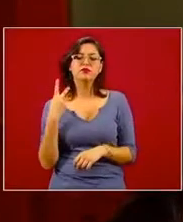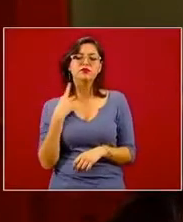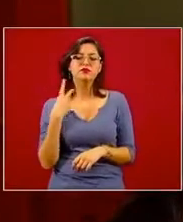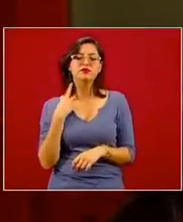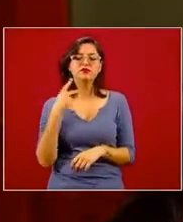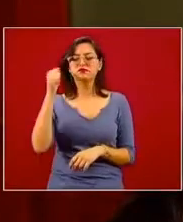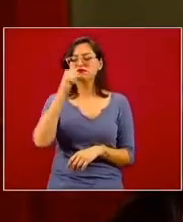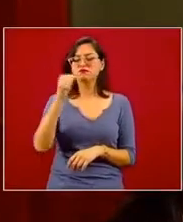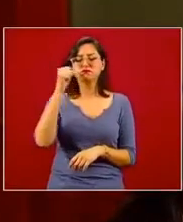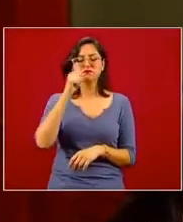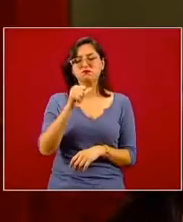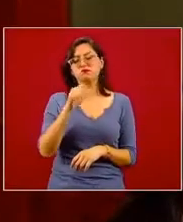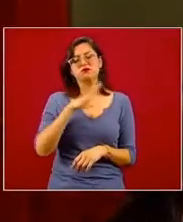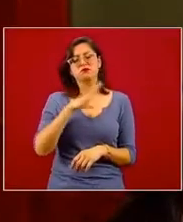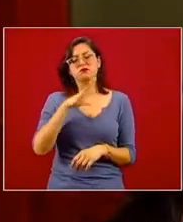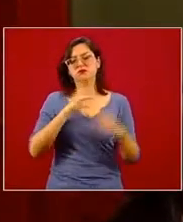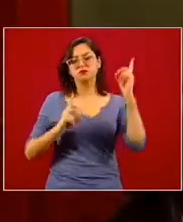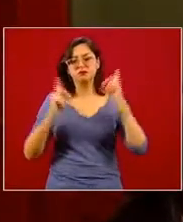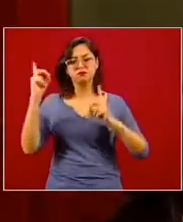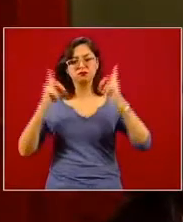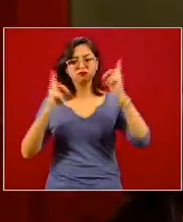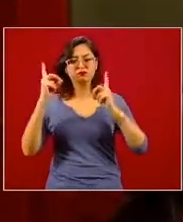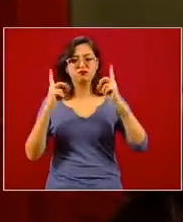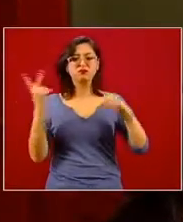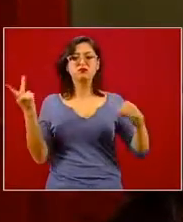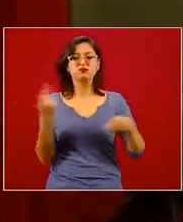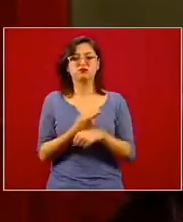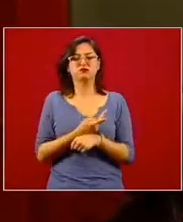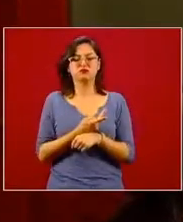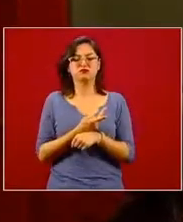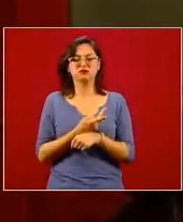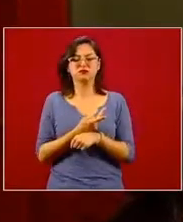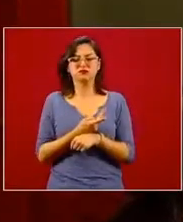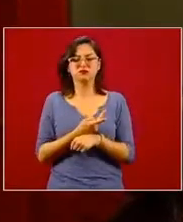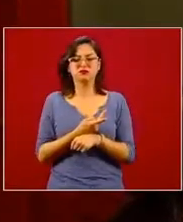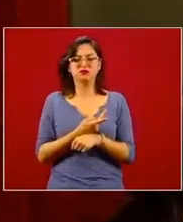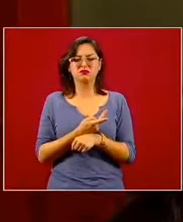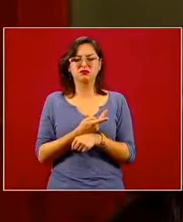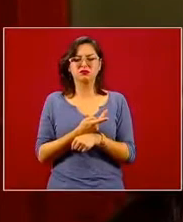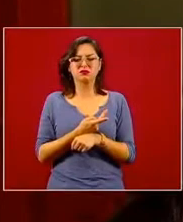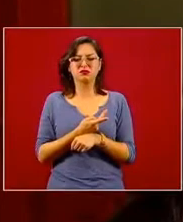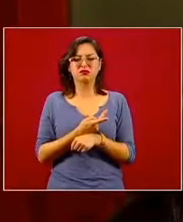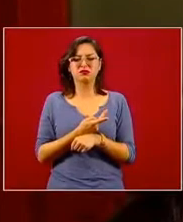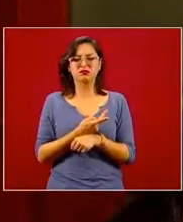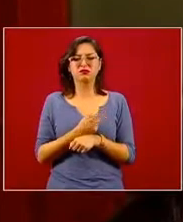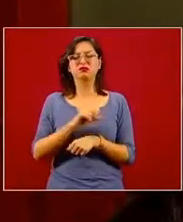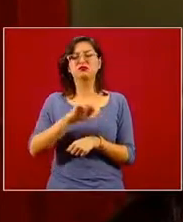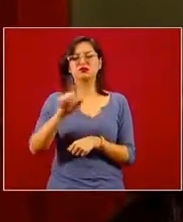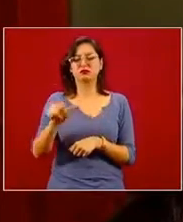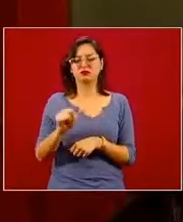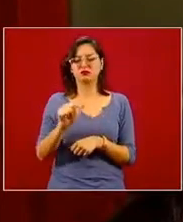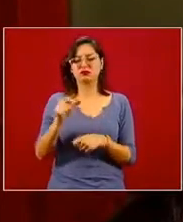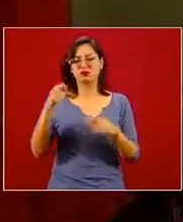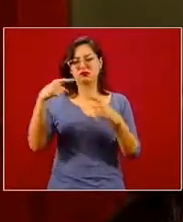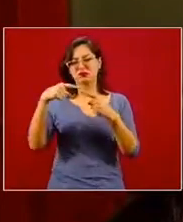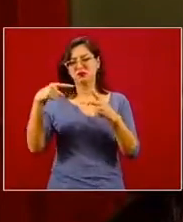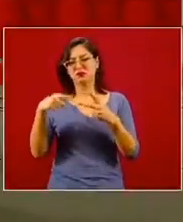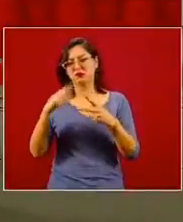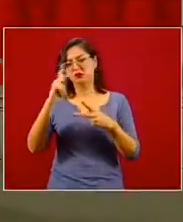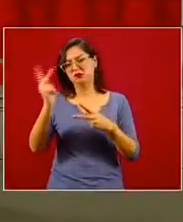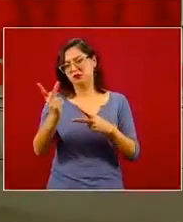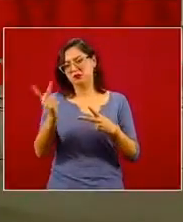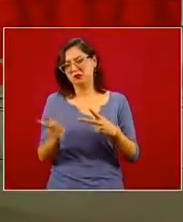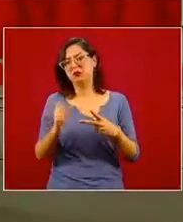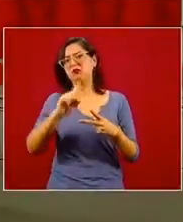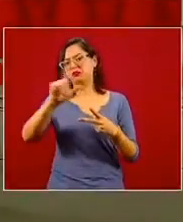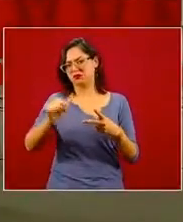un And cuestionamiento of course, the sobre political lo que está implications, pasando. which are Y si me very clear. permites, tengo dos cosas There más is que always questioning on explicar. what